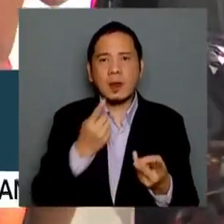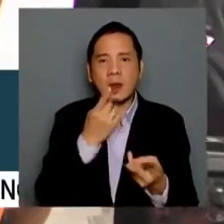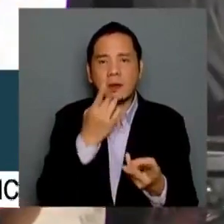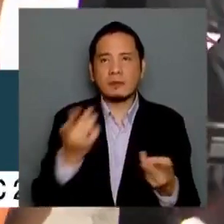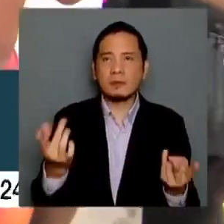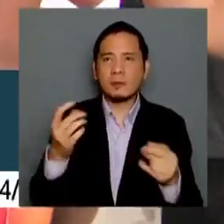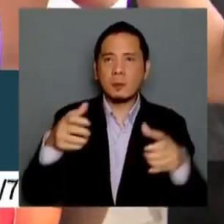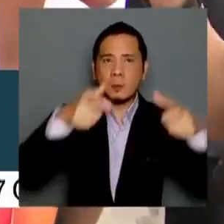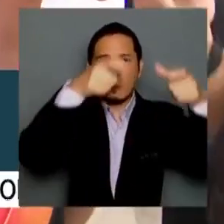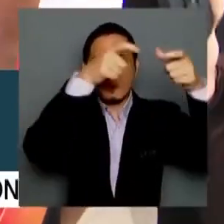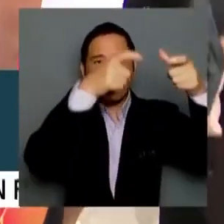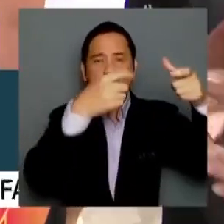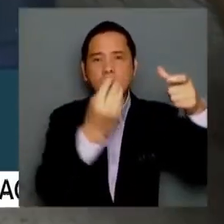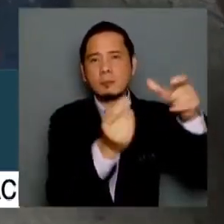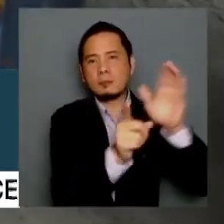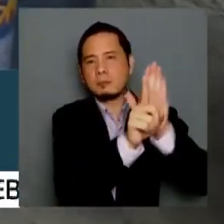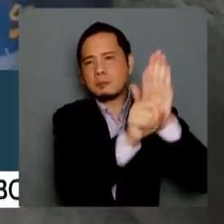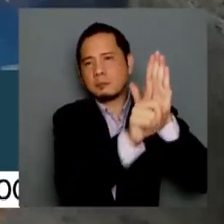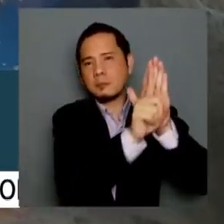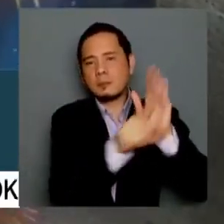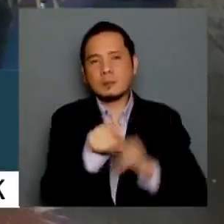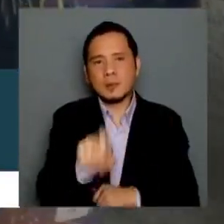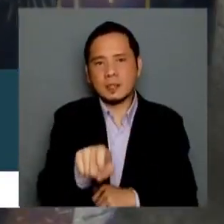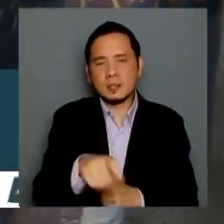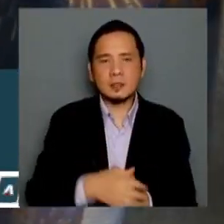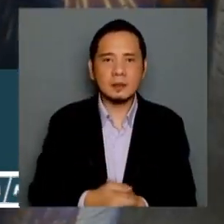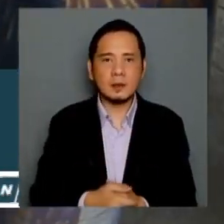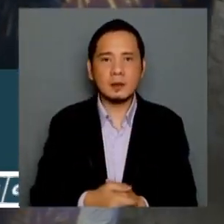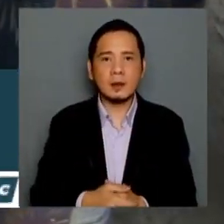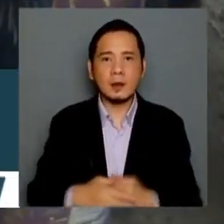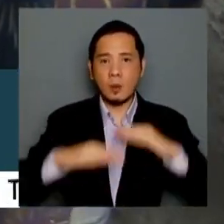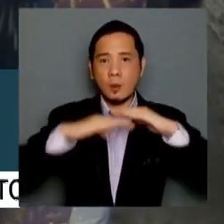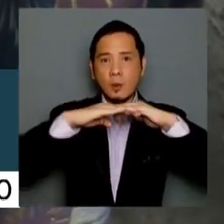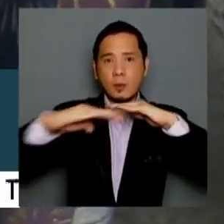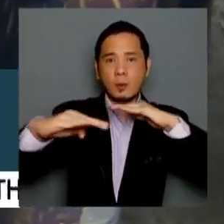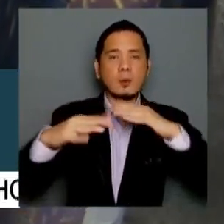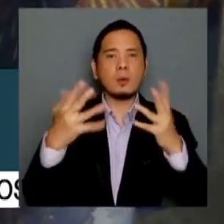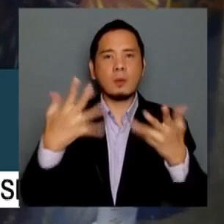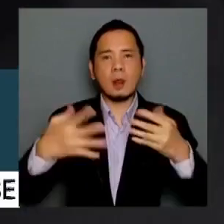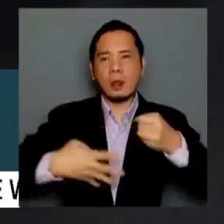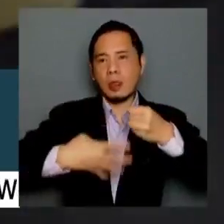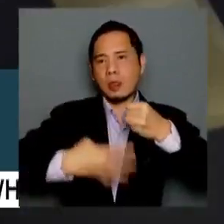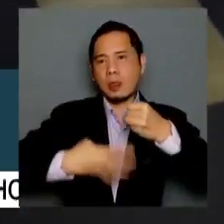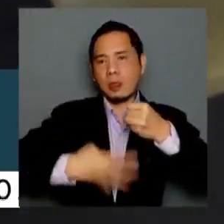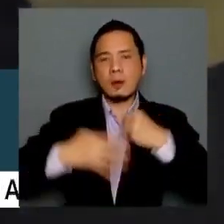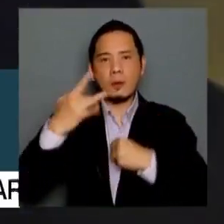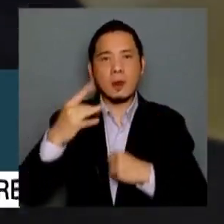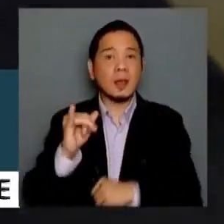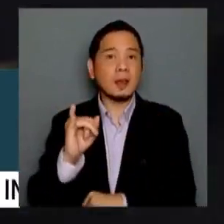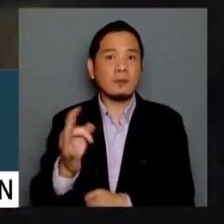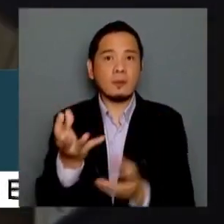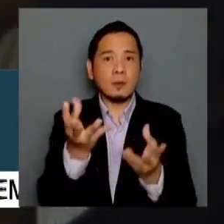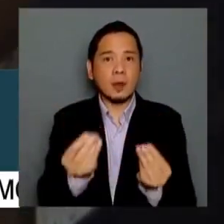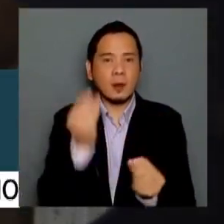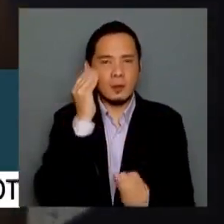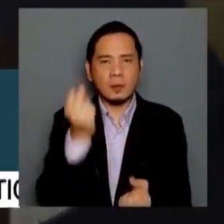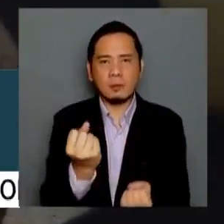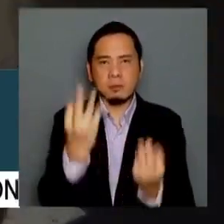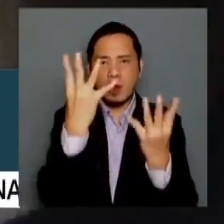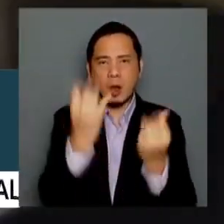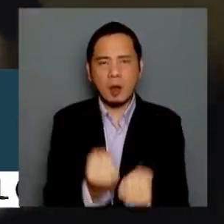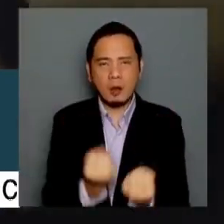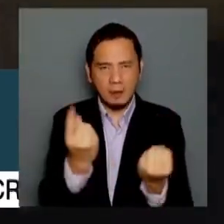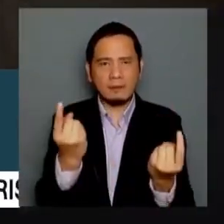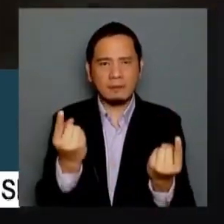The roof should be leak-proof, since some chemicals that get wet can easily explode. Inspection started since last month,